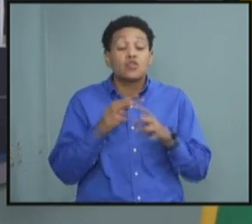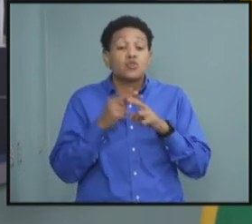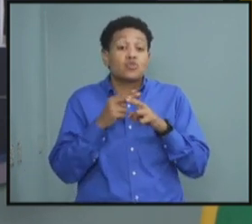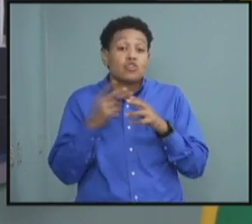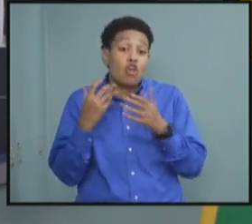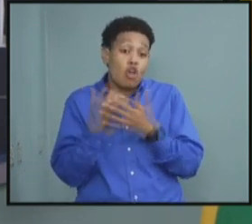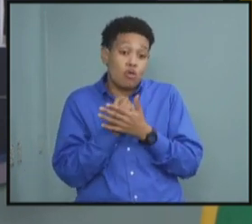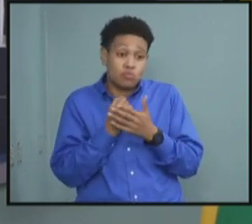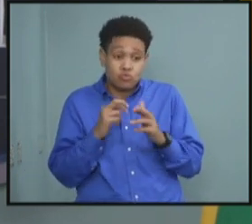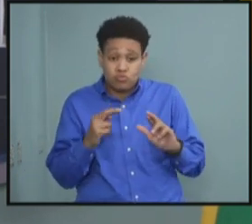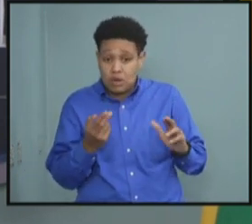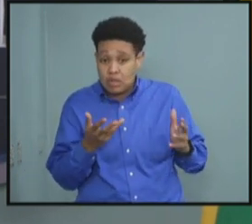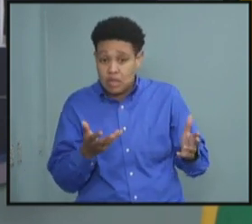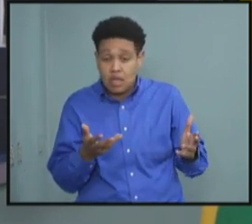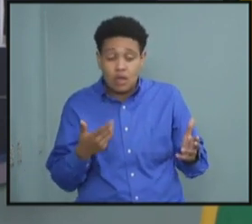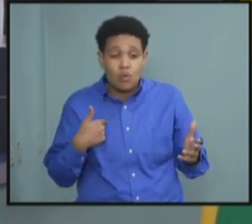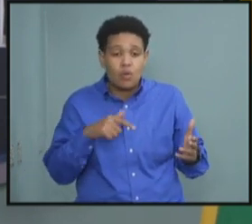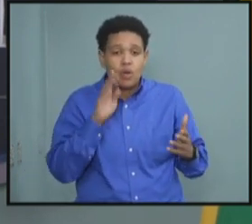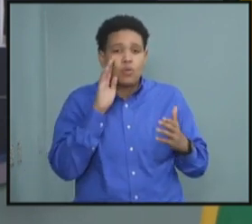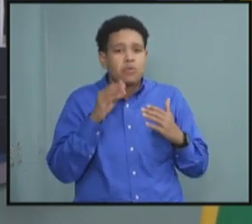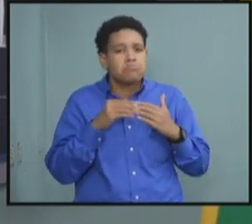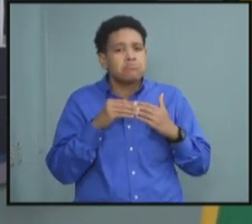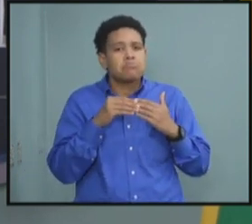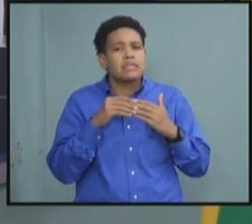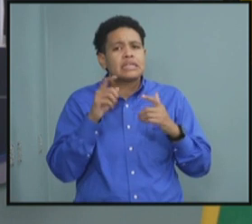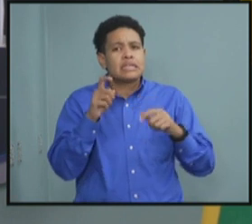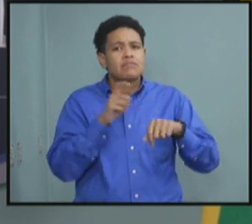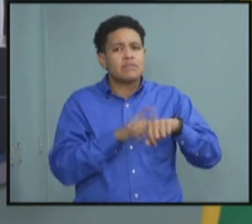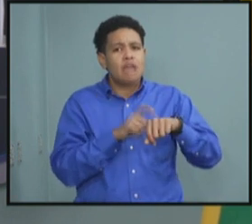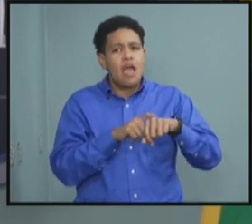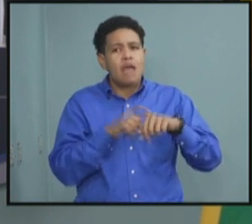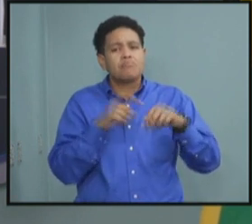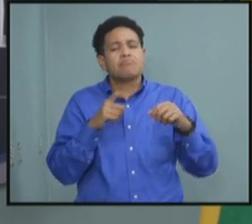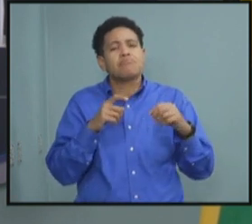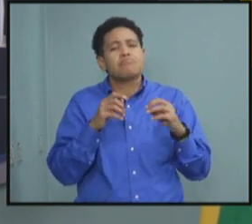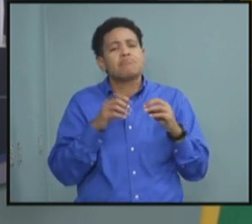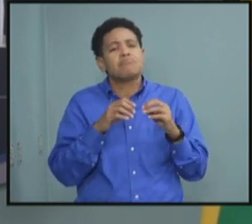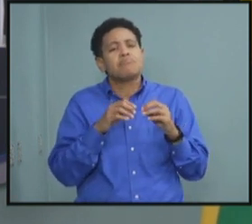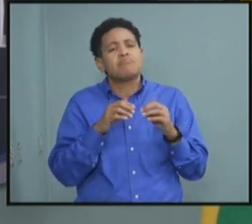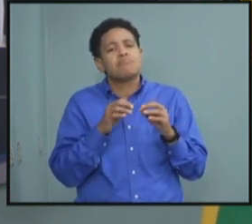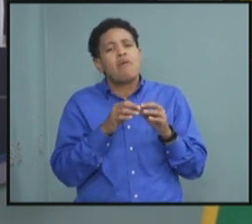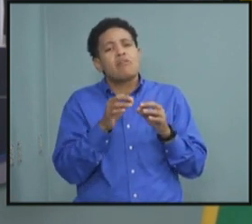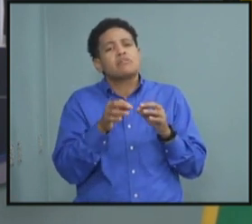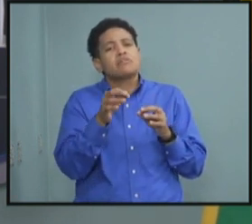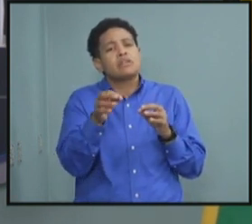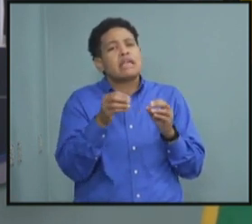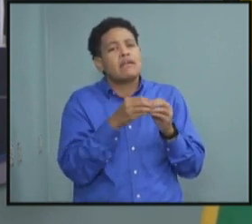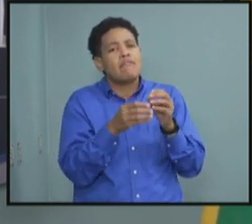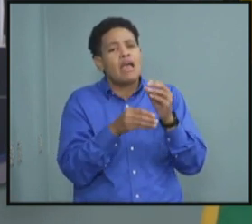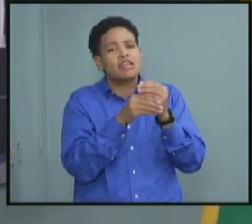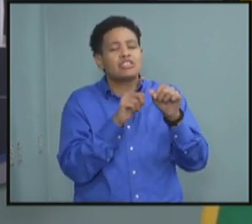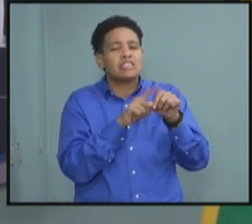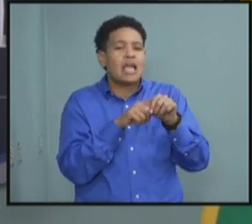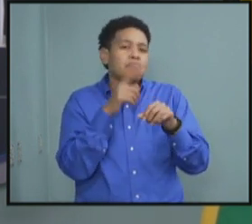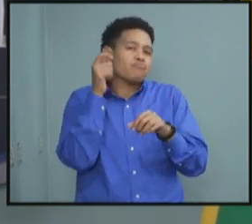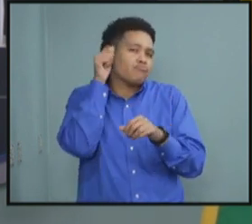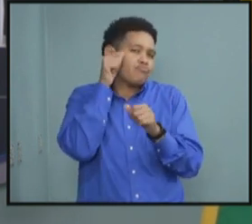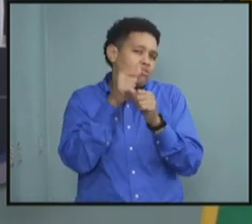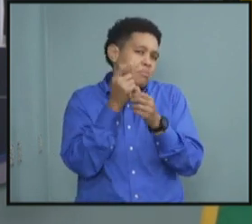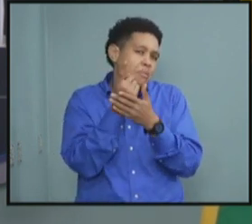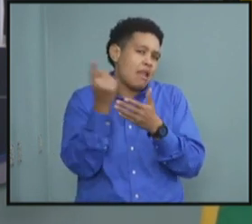opportunities present themselves, we have loosened the curfew hours. You will recall last week we announced